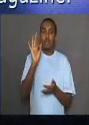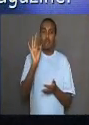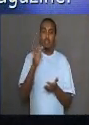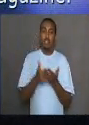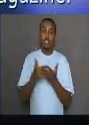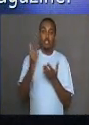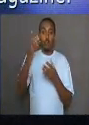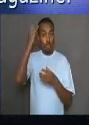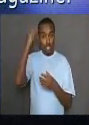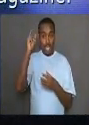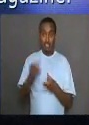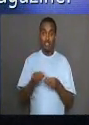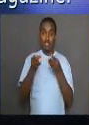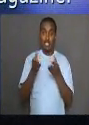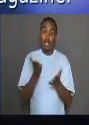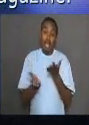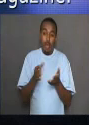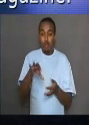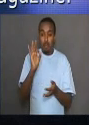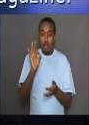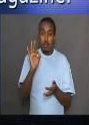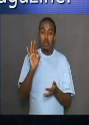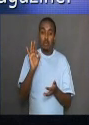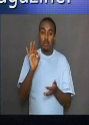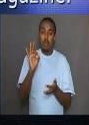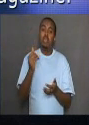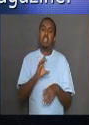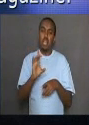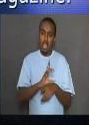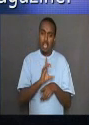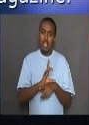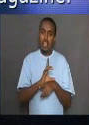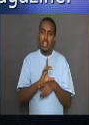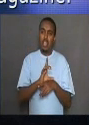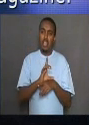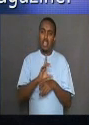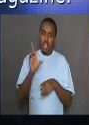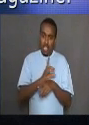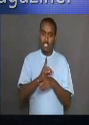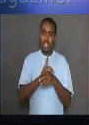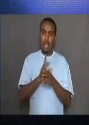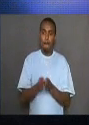its content, it is likely we would find it in a nature magazine.